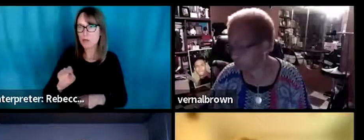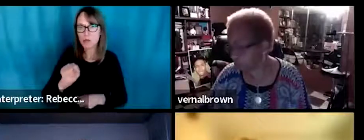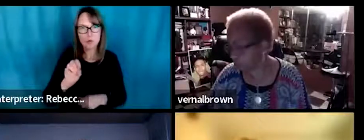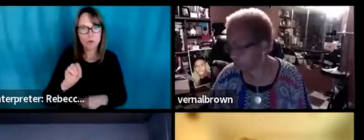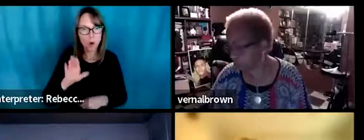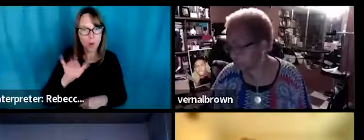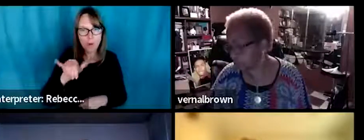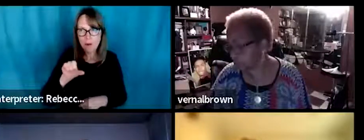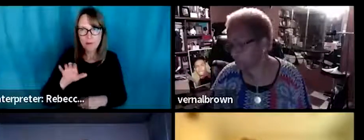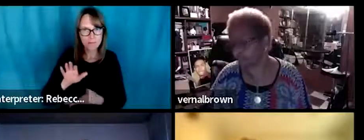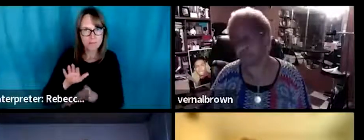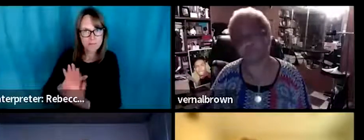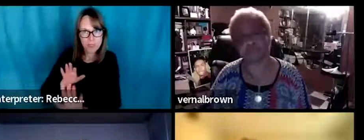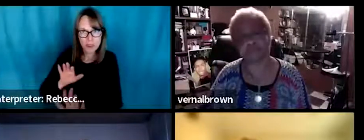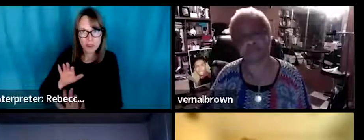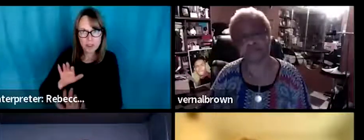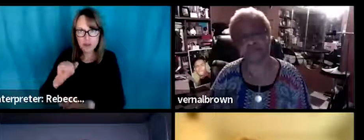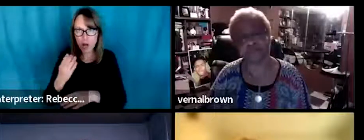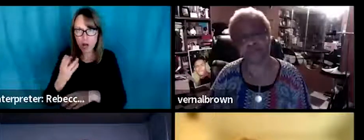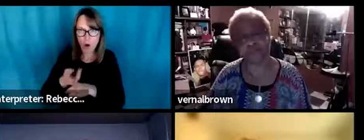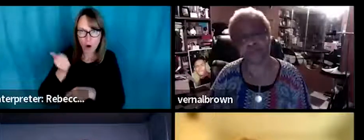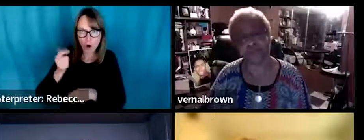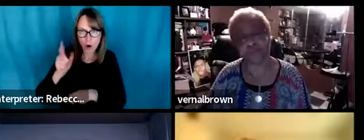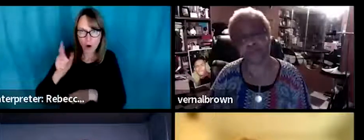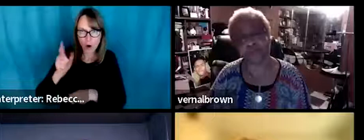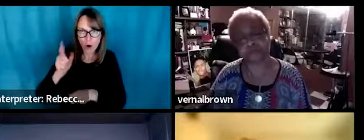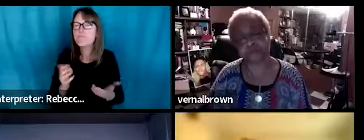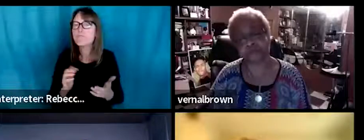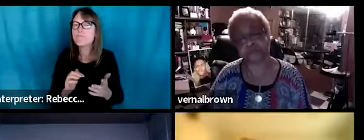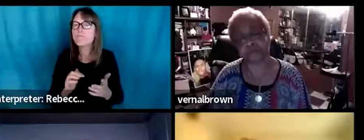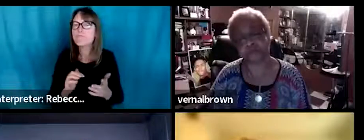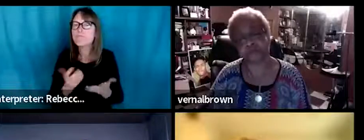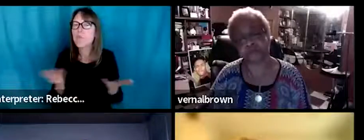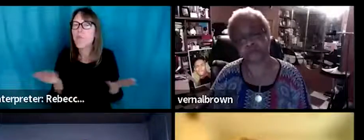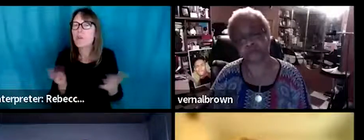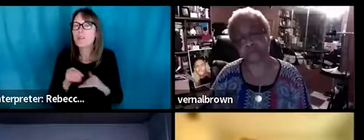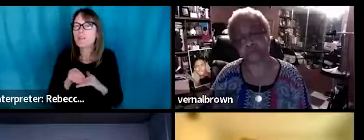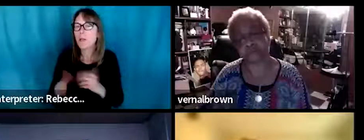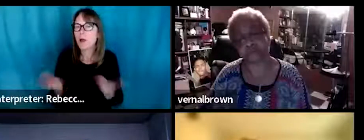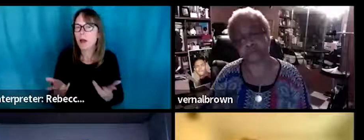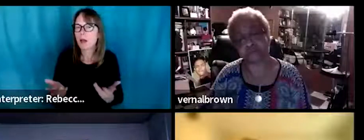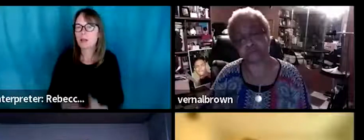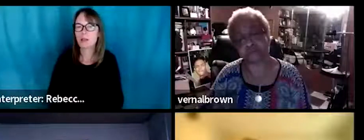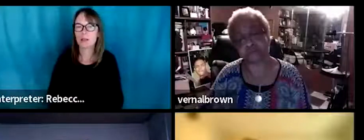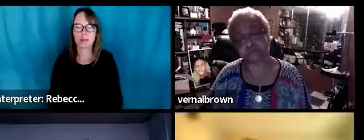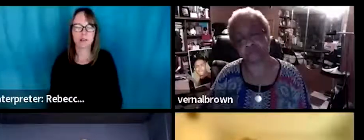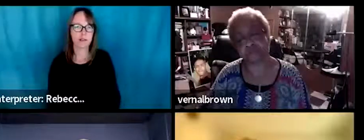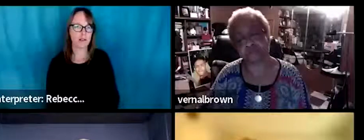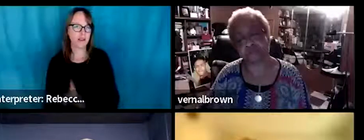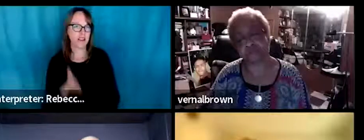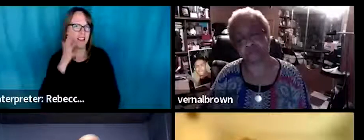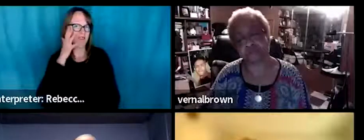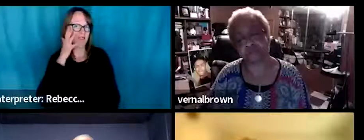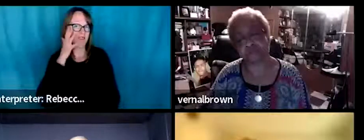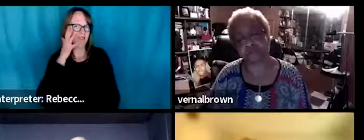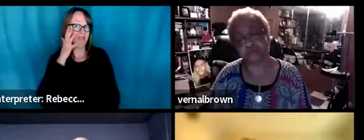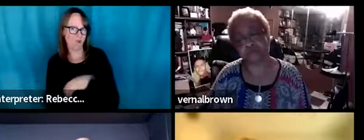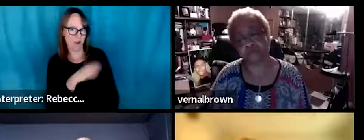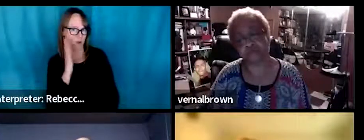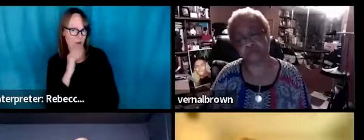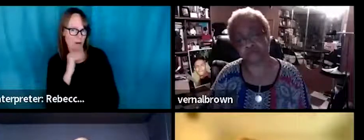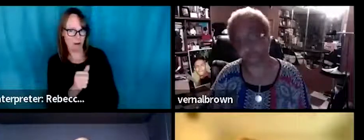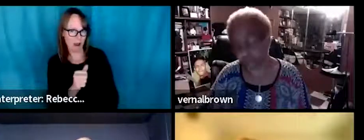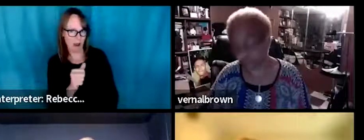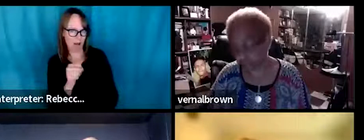is for this. So looking into the future, we probably won't revisit this for many years, as it's been